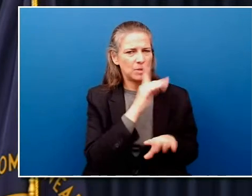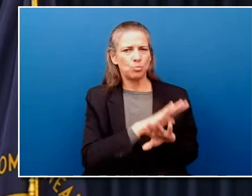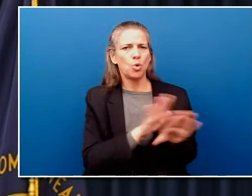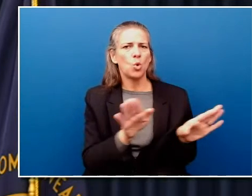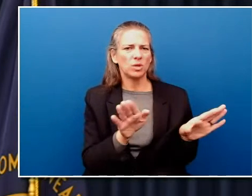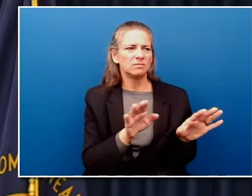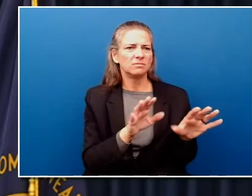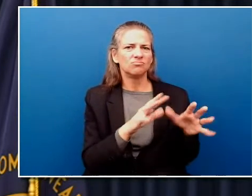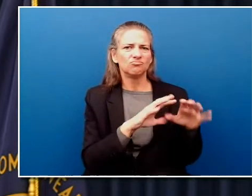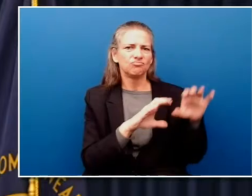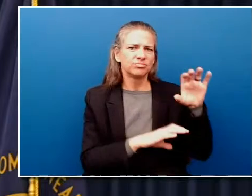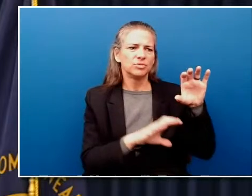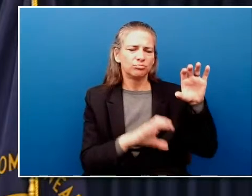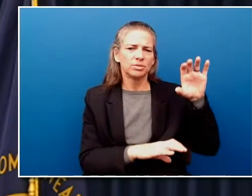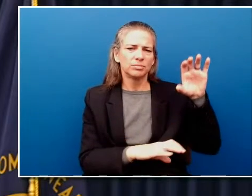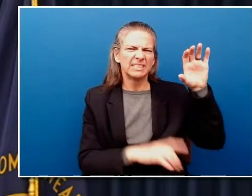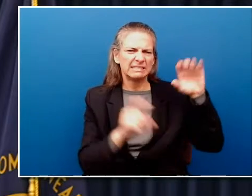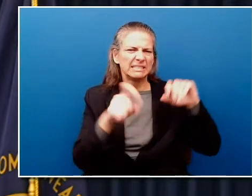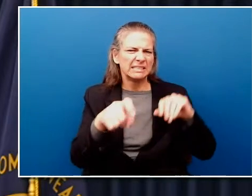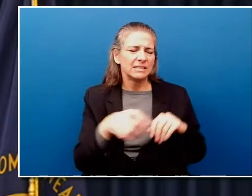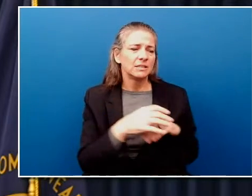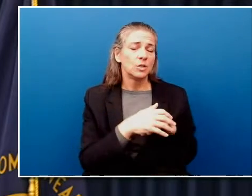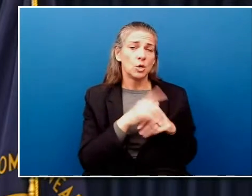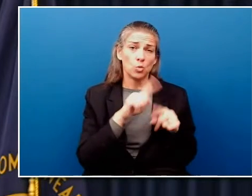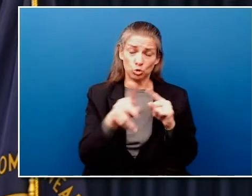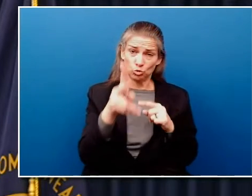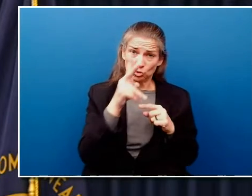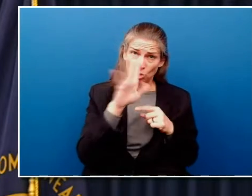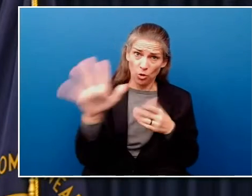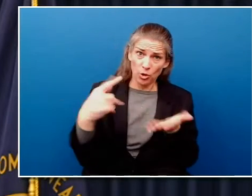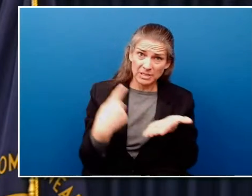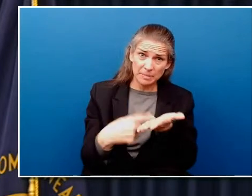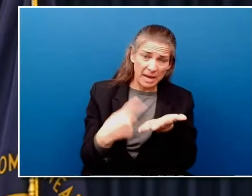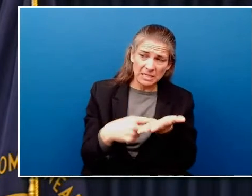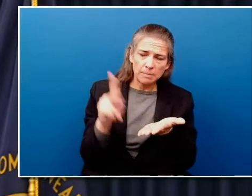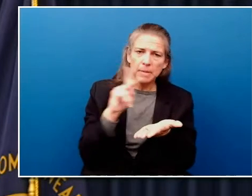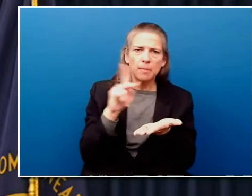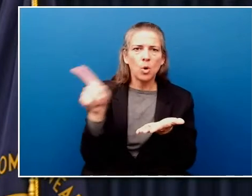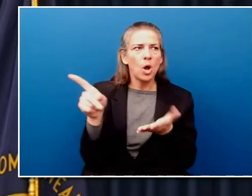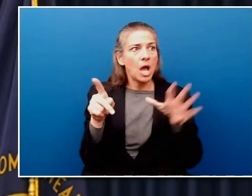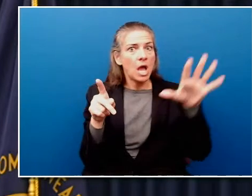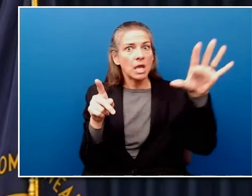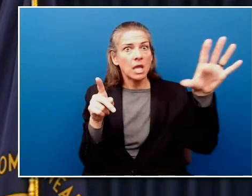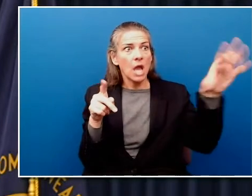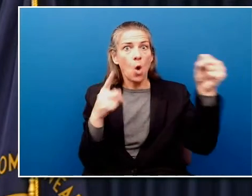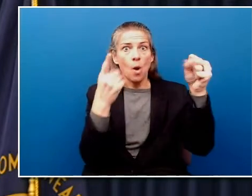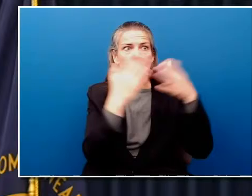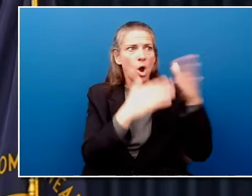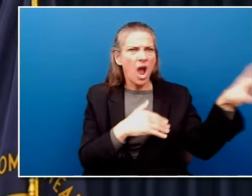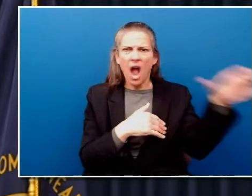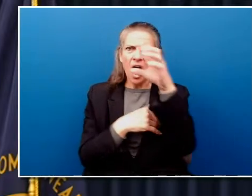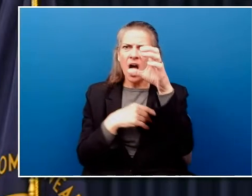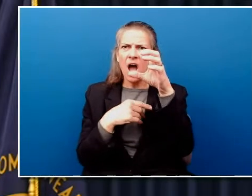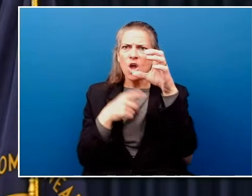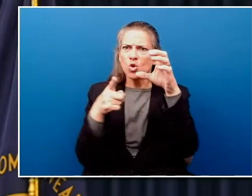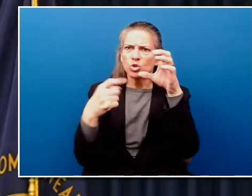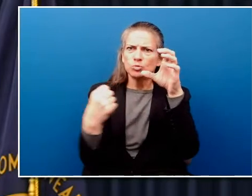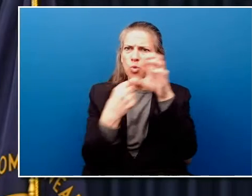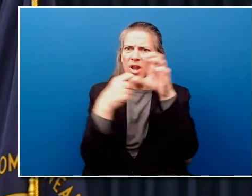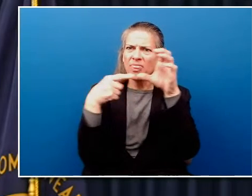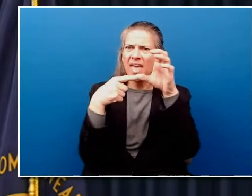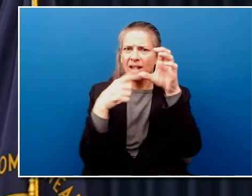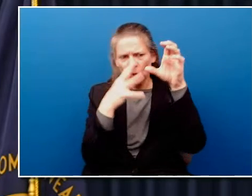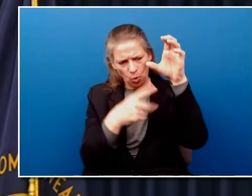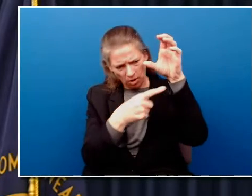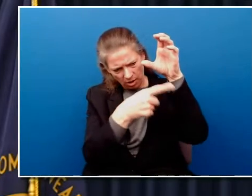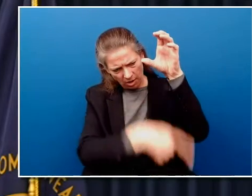and pieces, because what you saw on the debate was people grabbing just one part of it and saying, how could you not be against it, and ignoring everything else